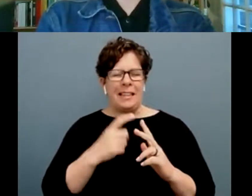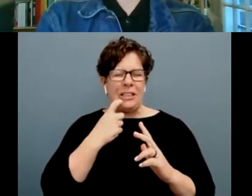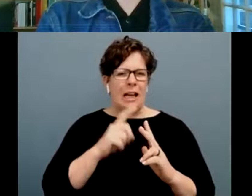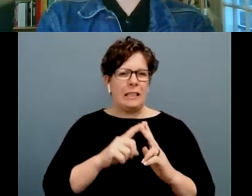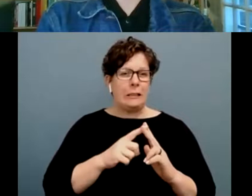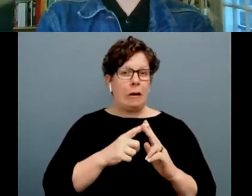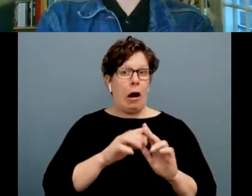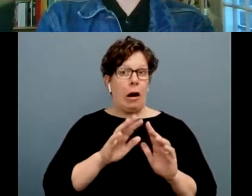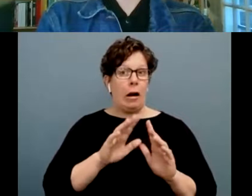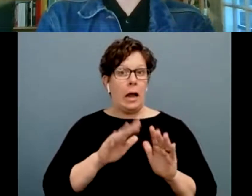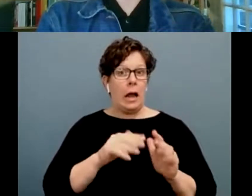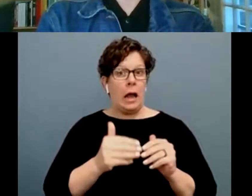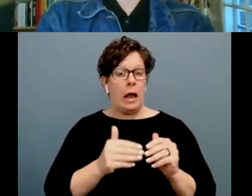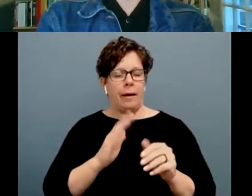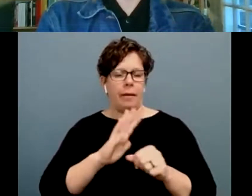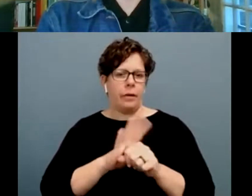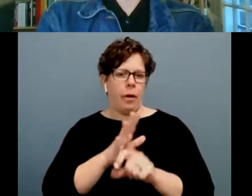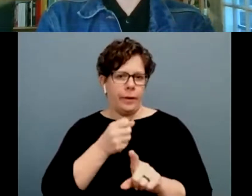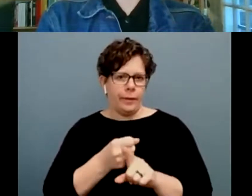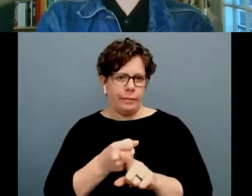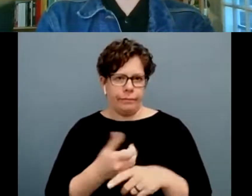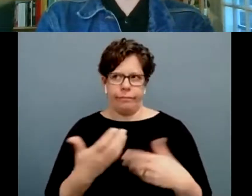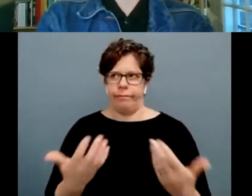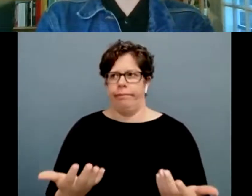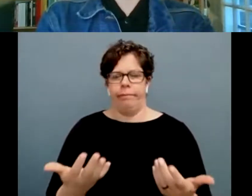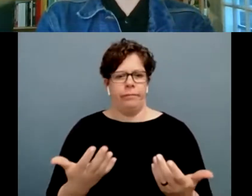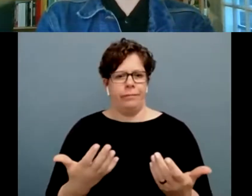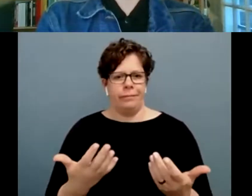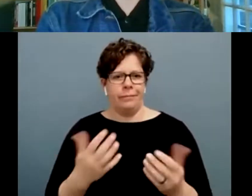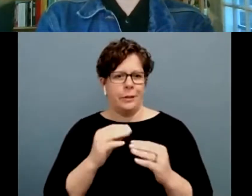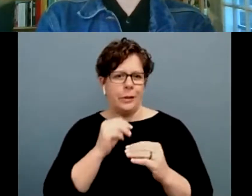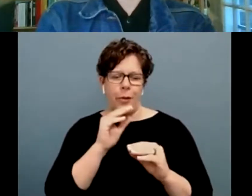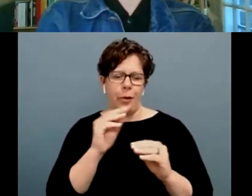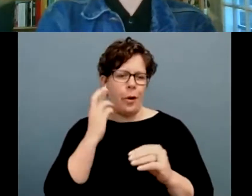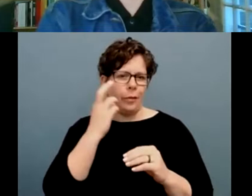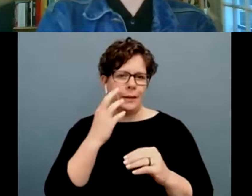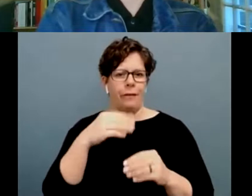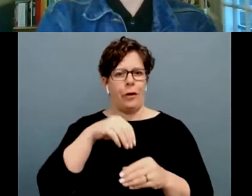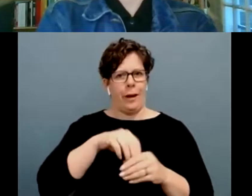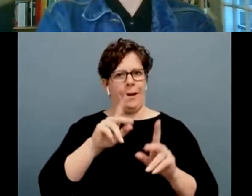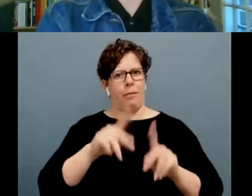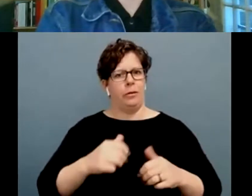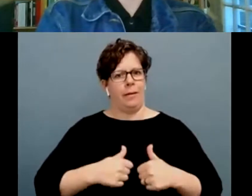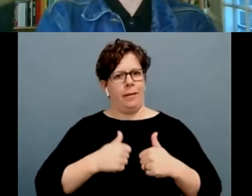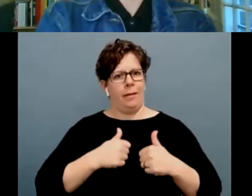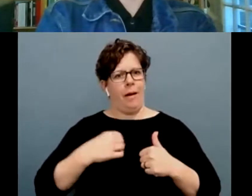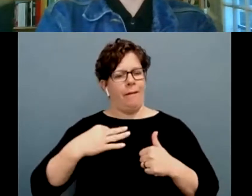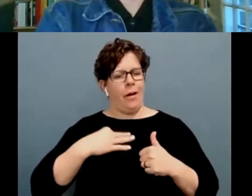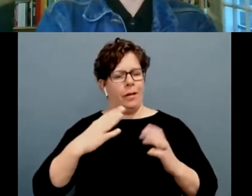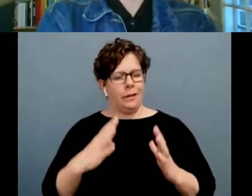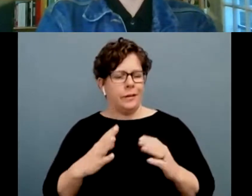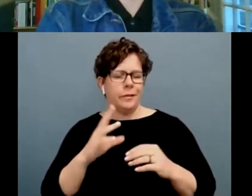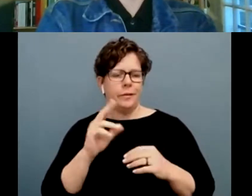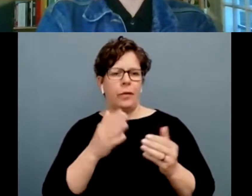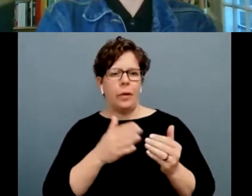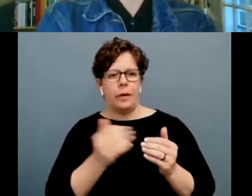hit, and there was no real reason to have a lot of in-person volunteers. So we are really hoping to get back into that in the next few